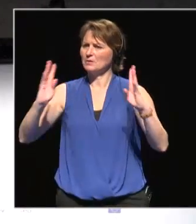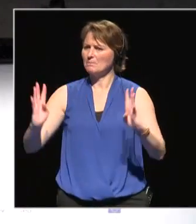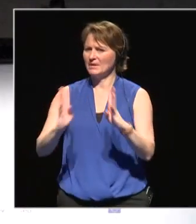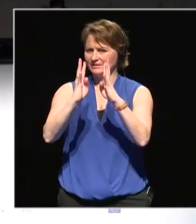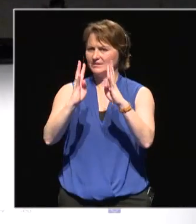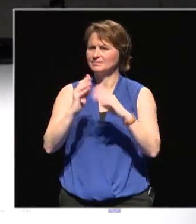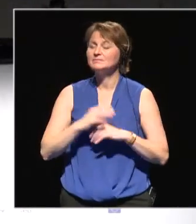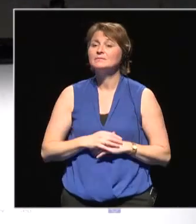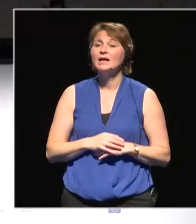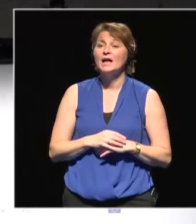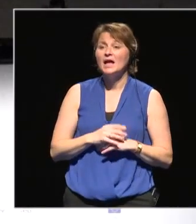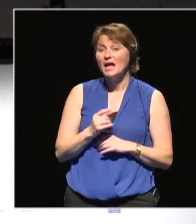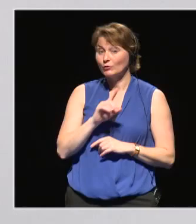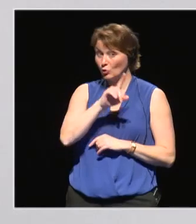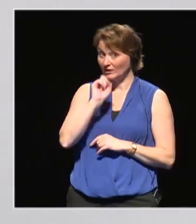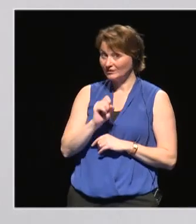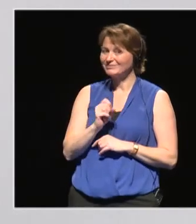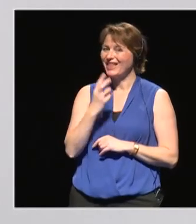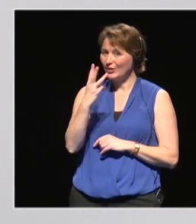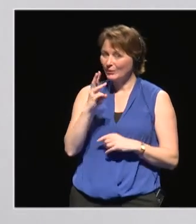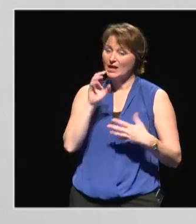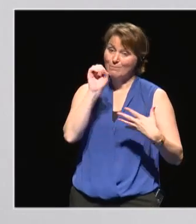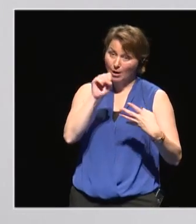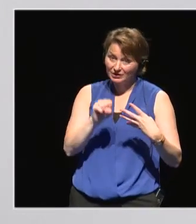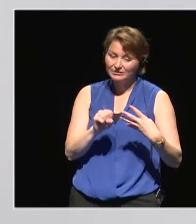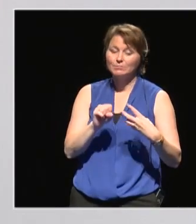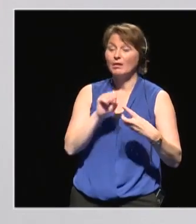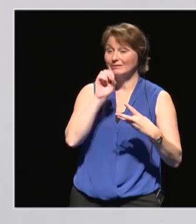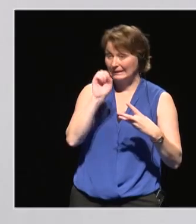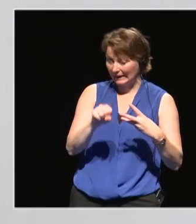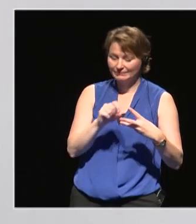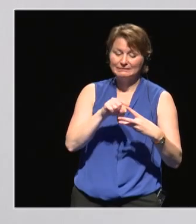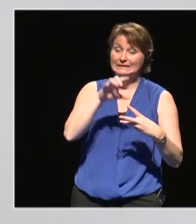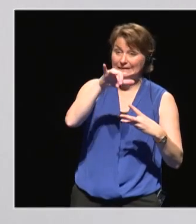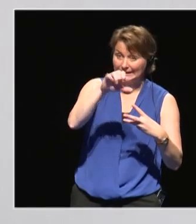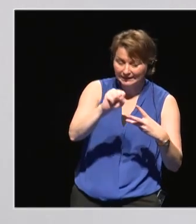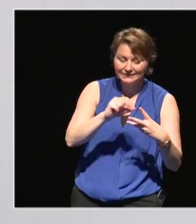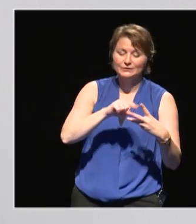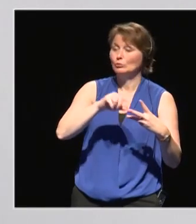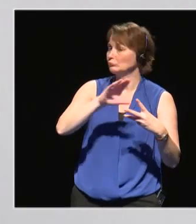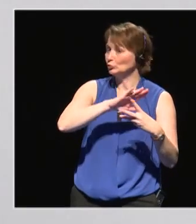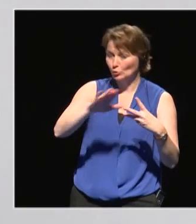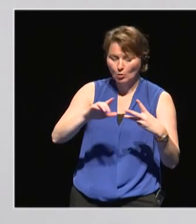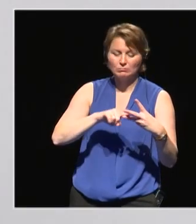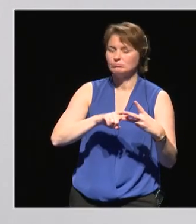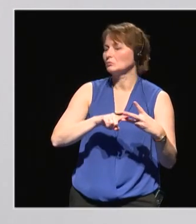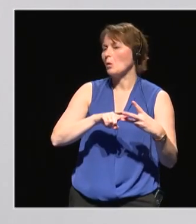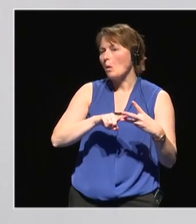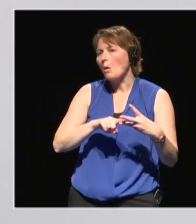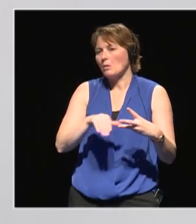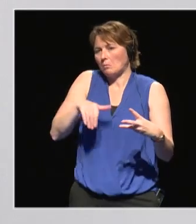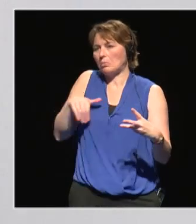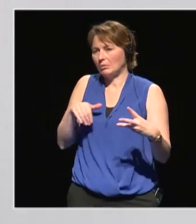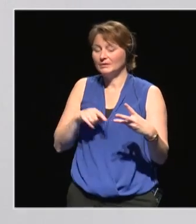have three possible answers. Yes, no, or not. You can abstain. Are you